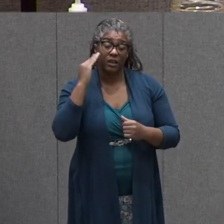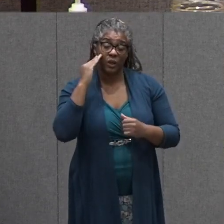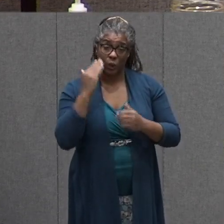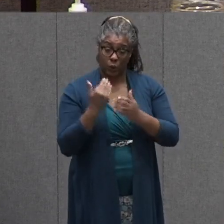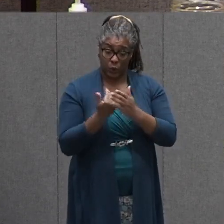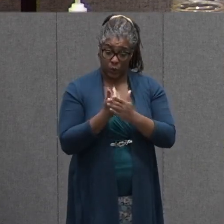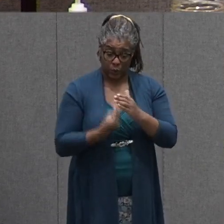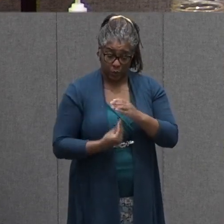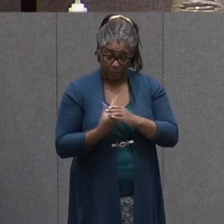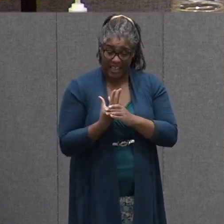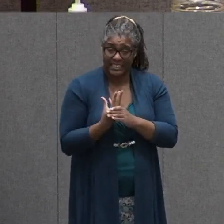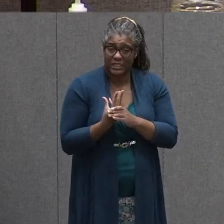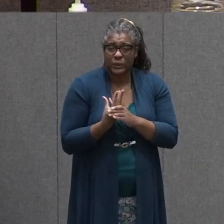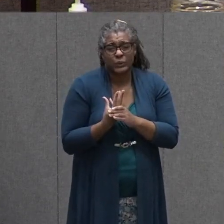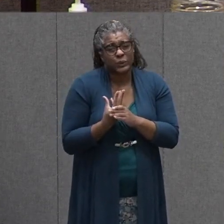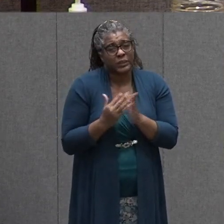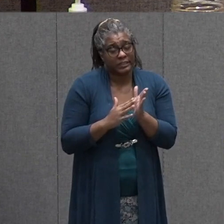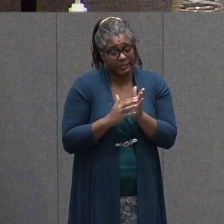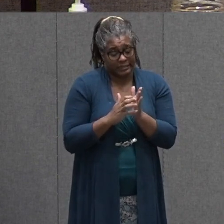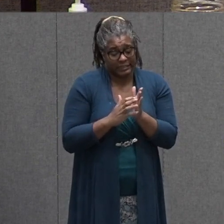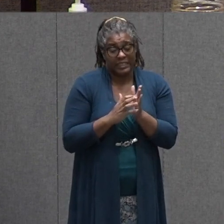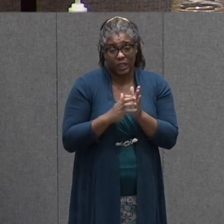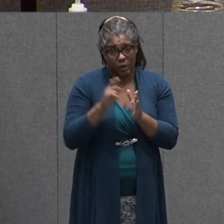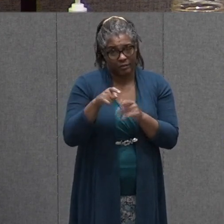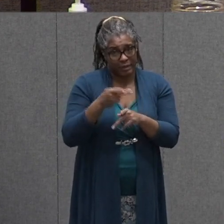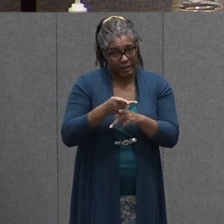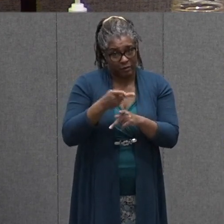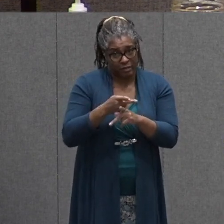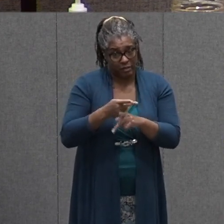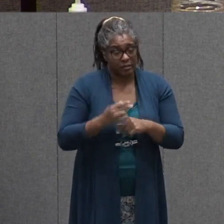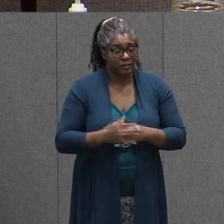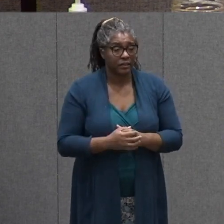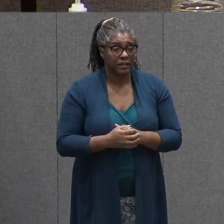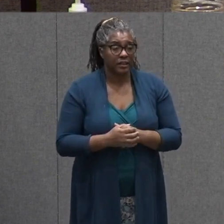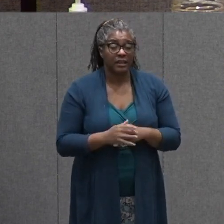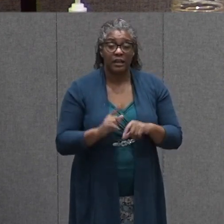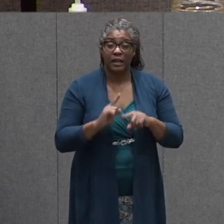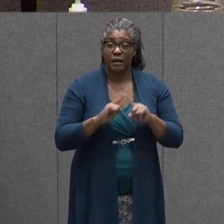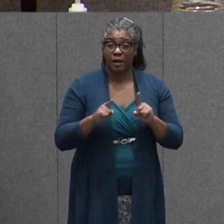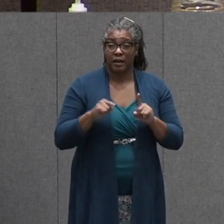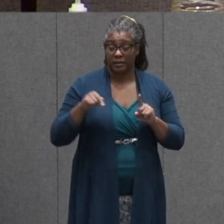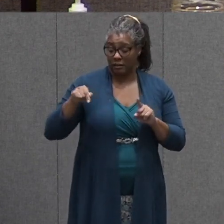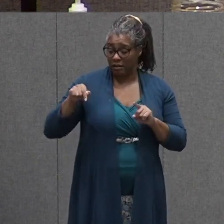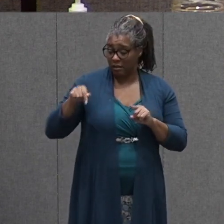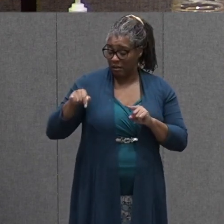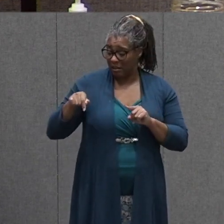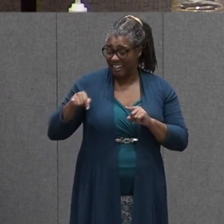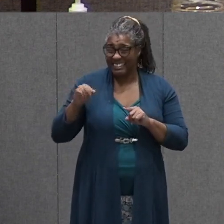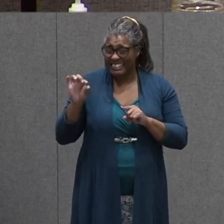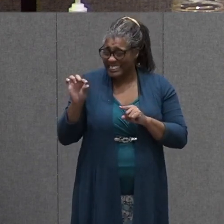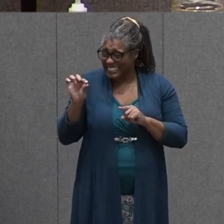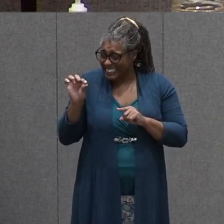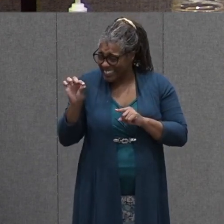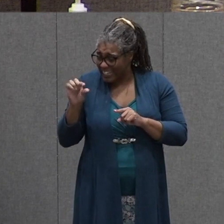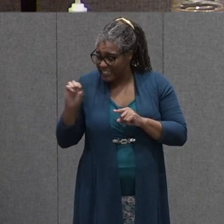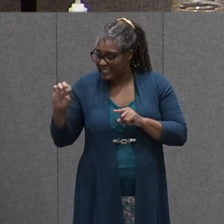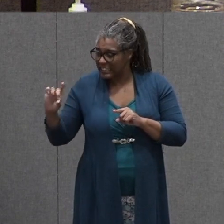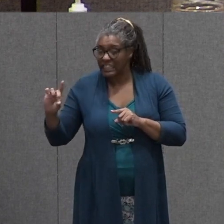your favorite book now. The book that he wrote that you may be very familiar with is called The